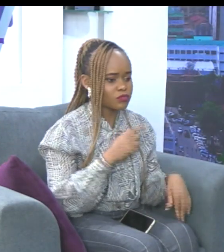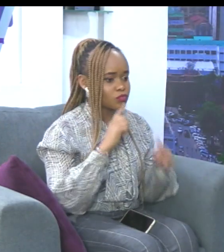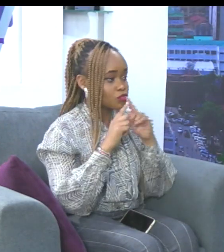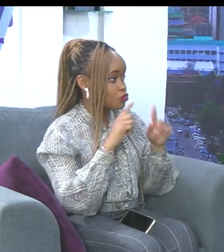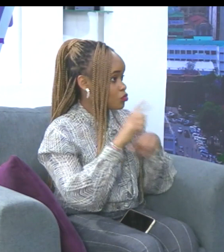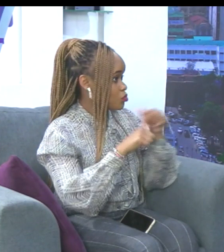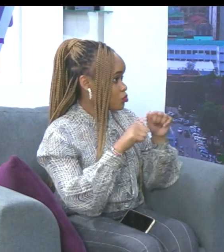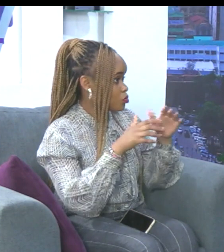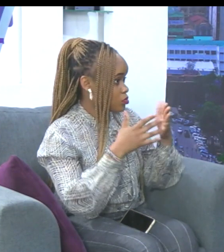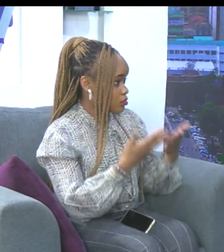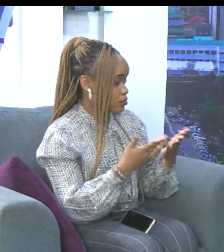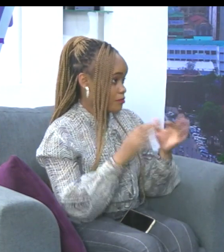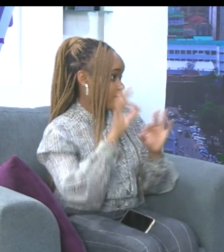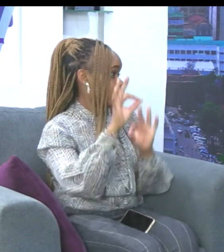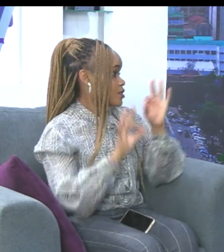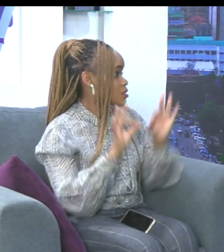That is nice.